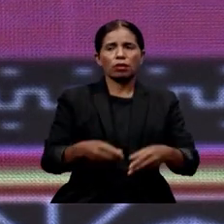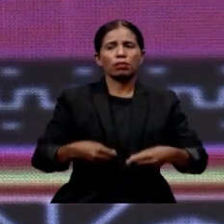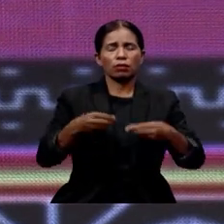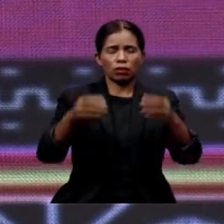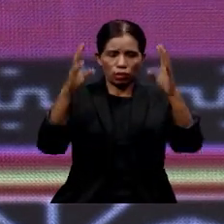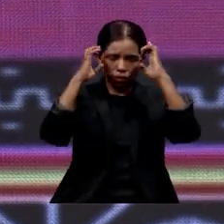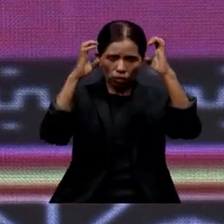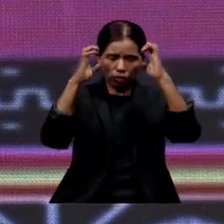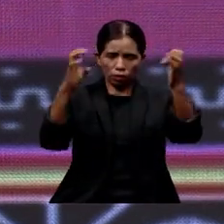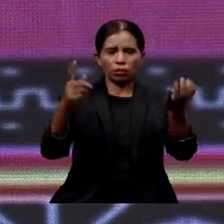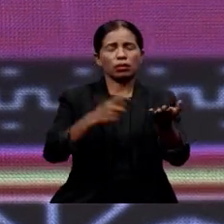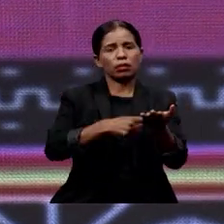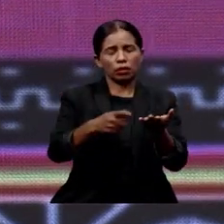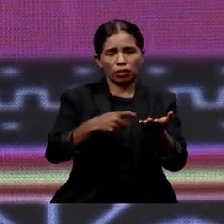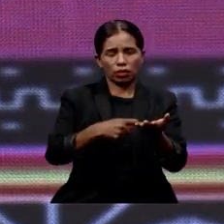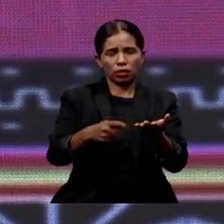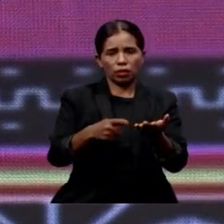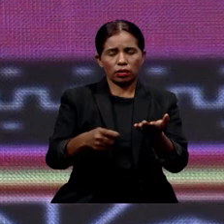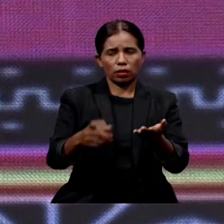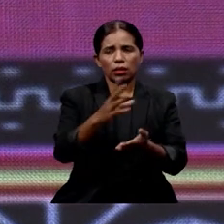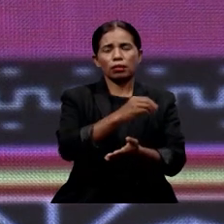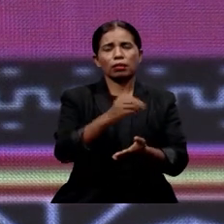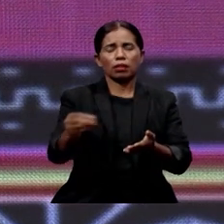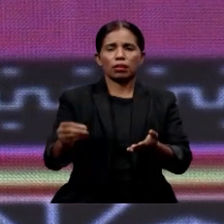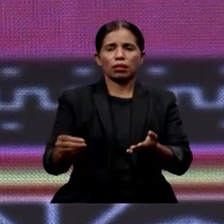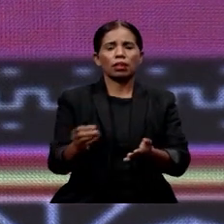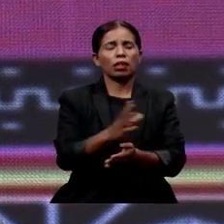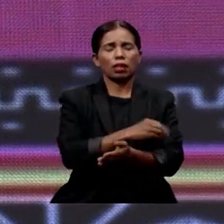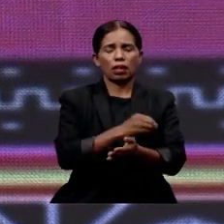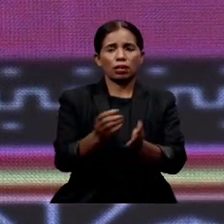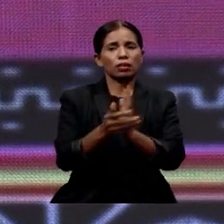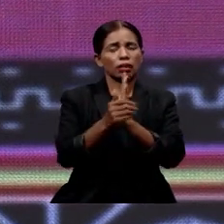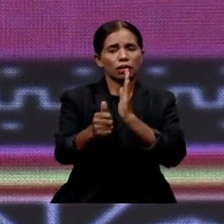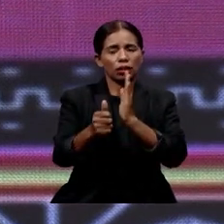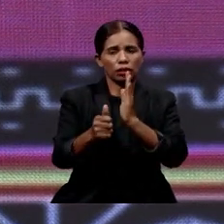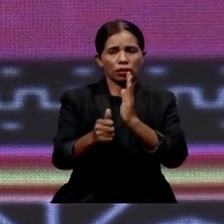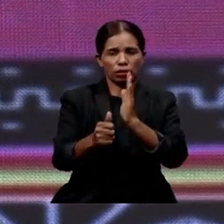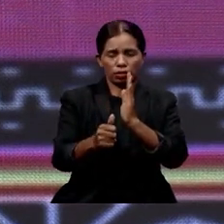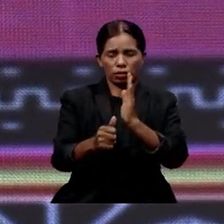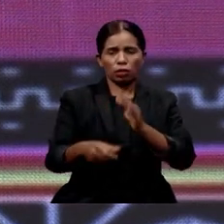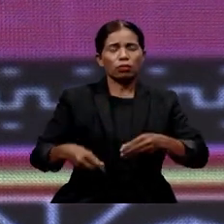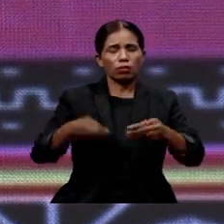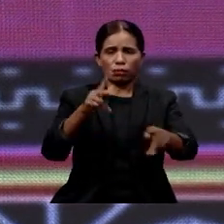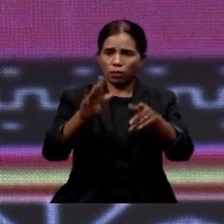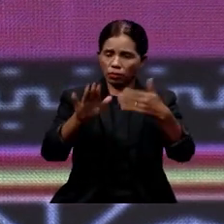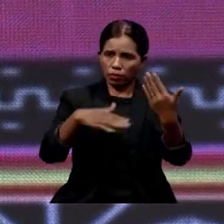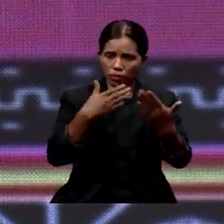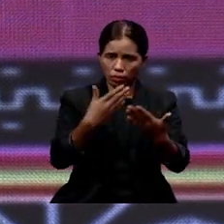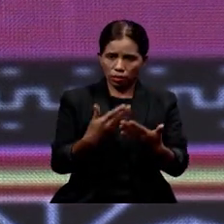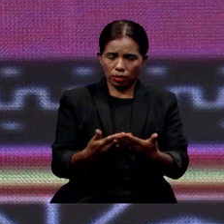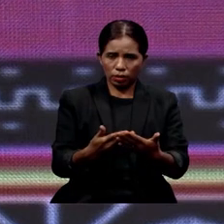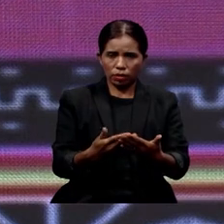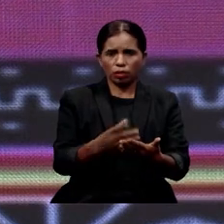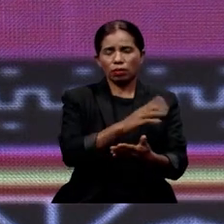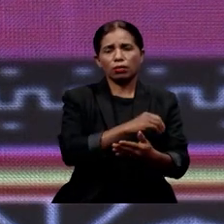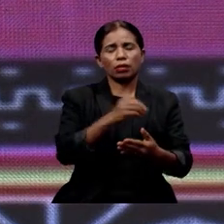education, training, and digital capacity building. But without the commitment of the private